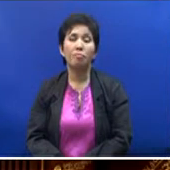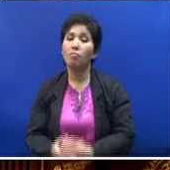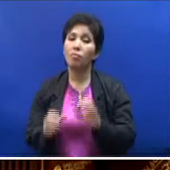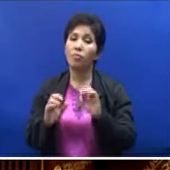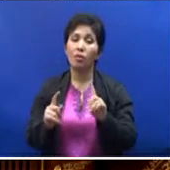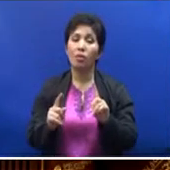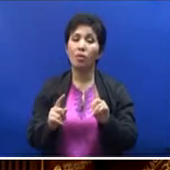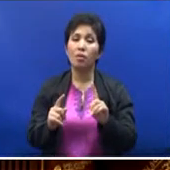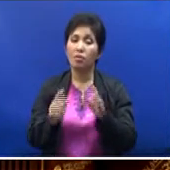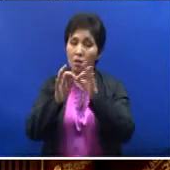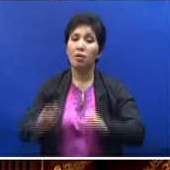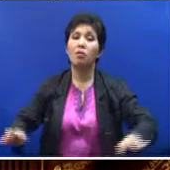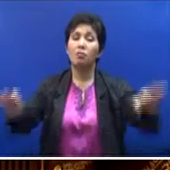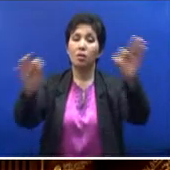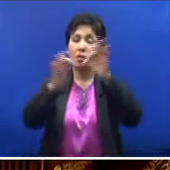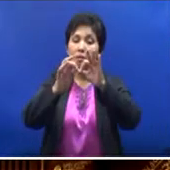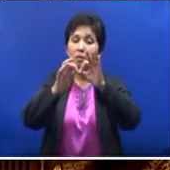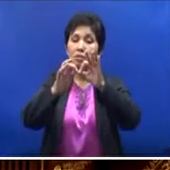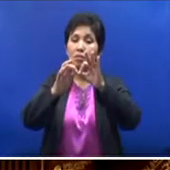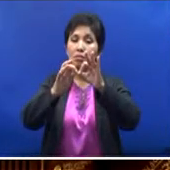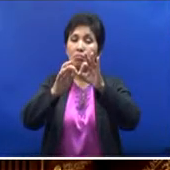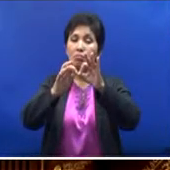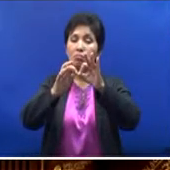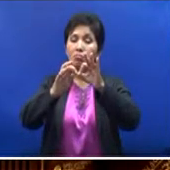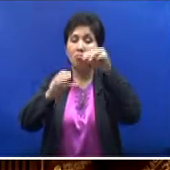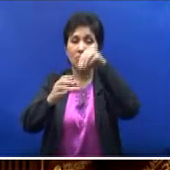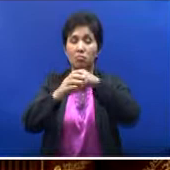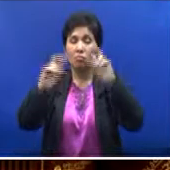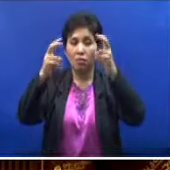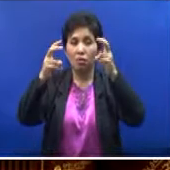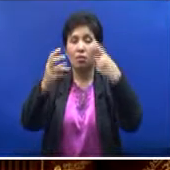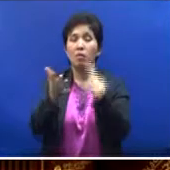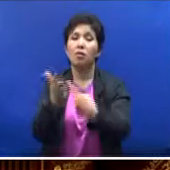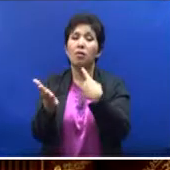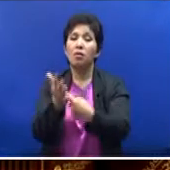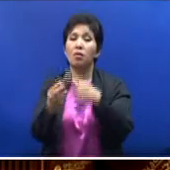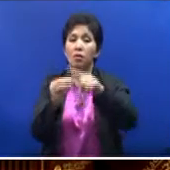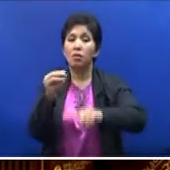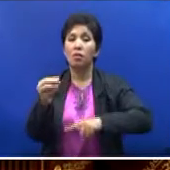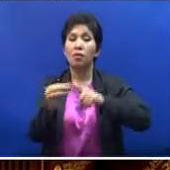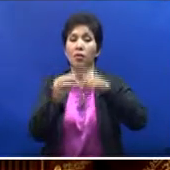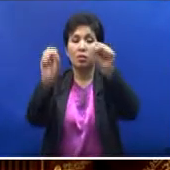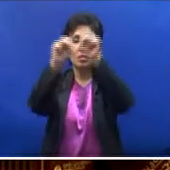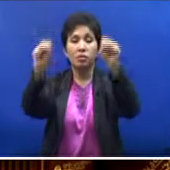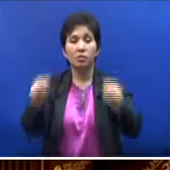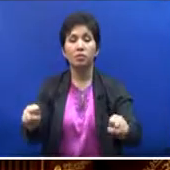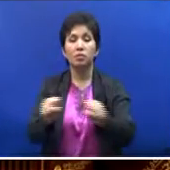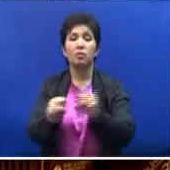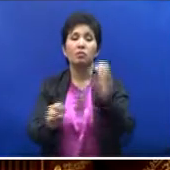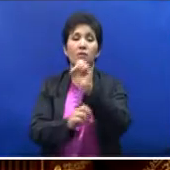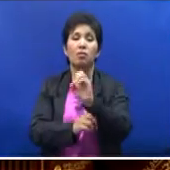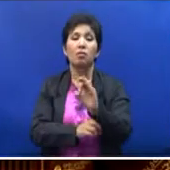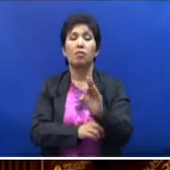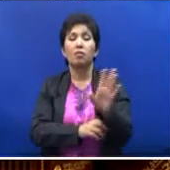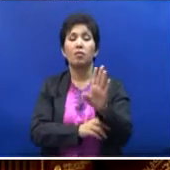Okay, and the important thing in this topic, we are going to discuss about the systems of descent. Okay,